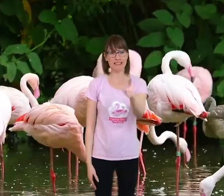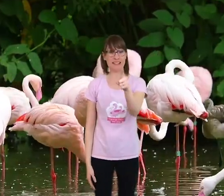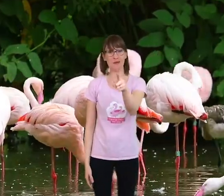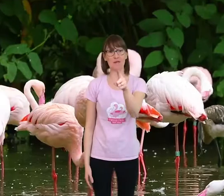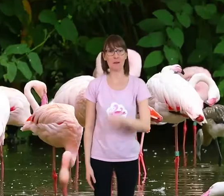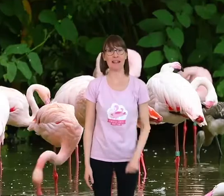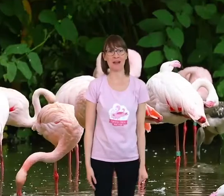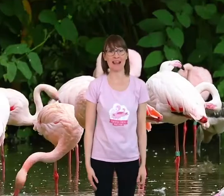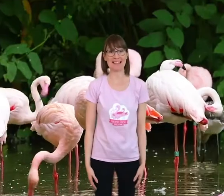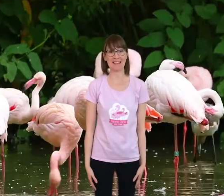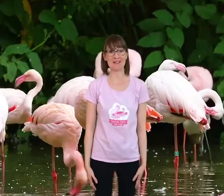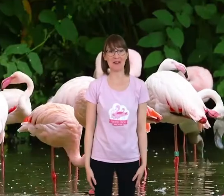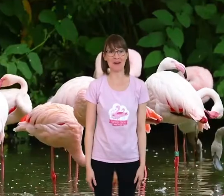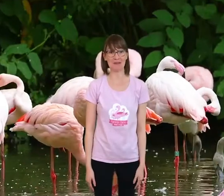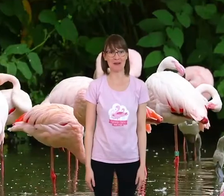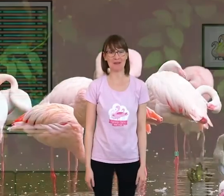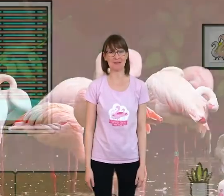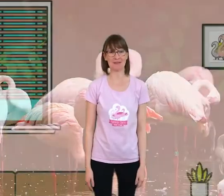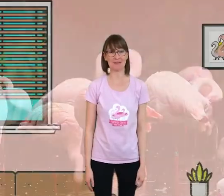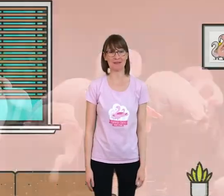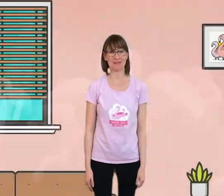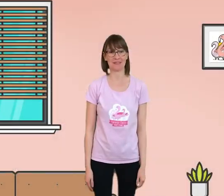I want to see your flamingo get in the groove.